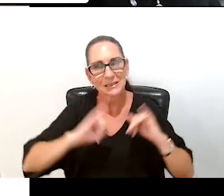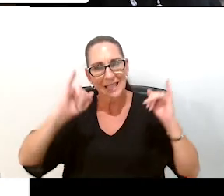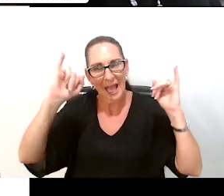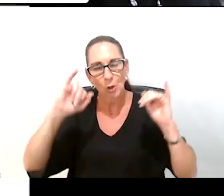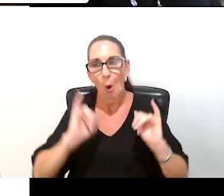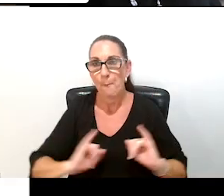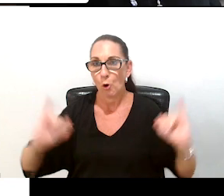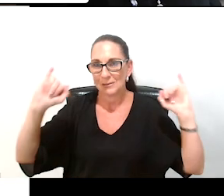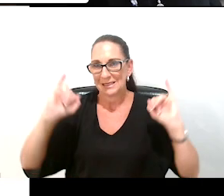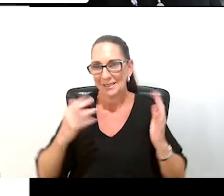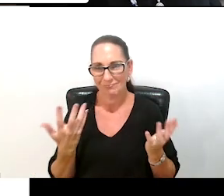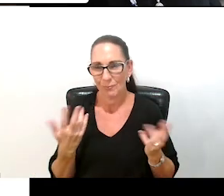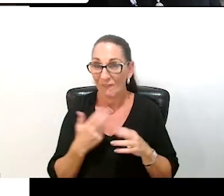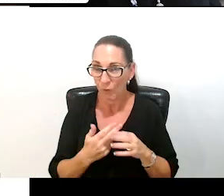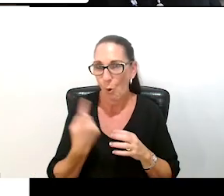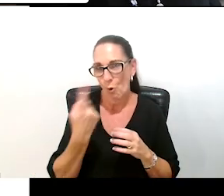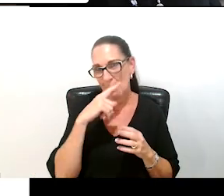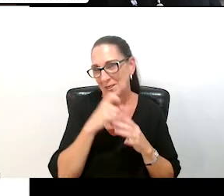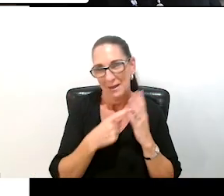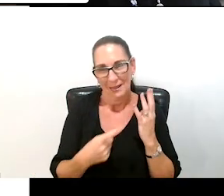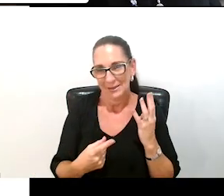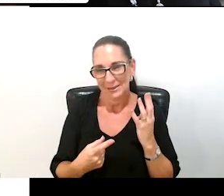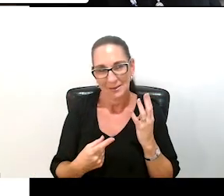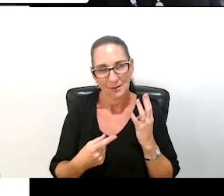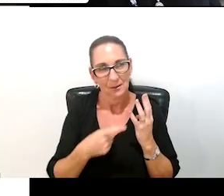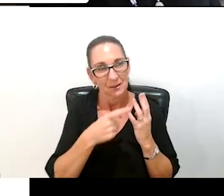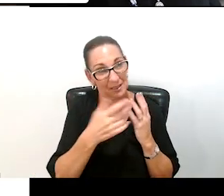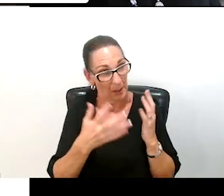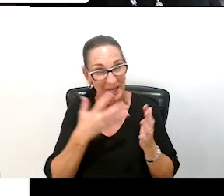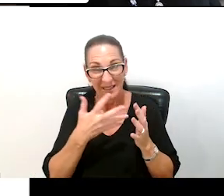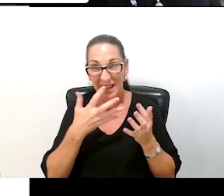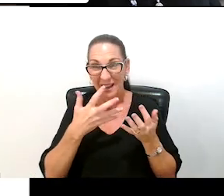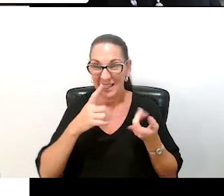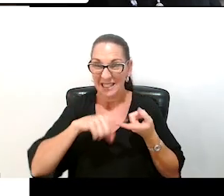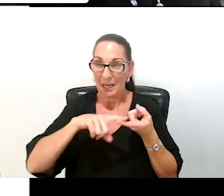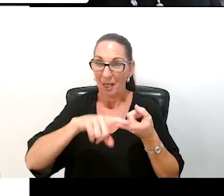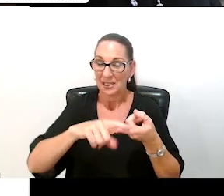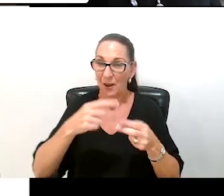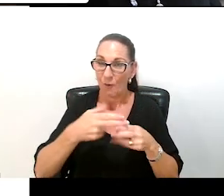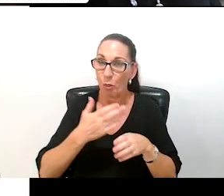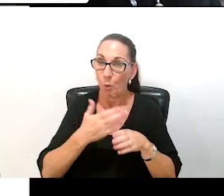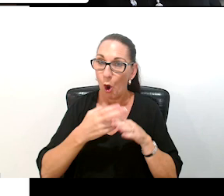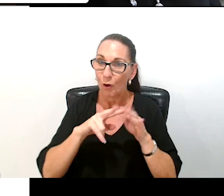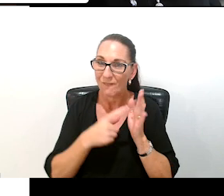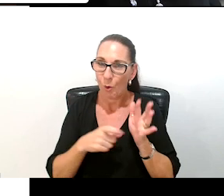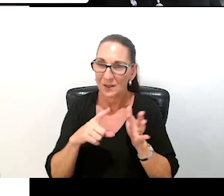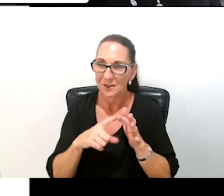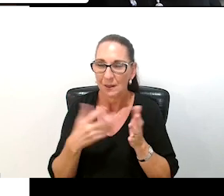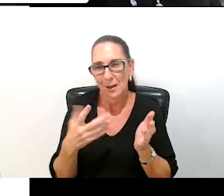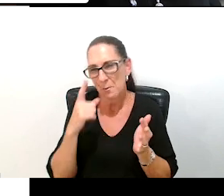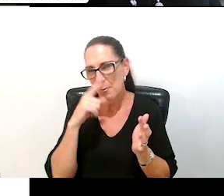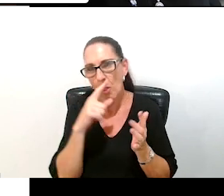with disability. The quality and sustainability of the disability workforce. We know that people with an intellectual disability need a lot of